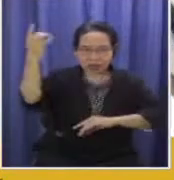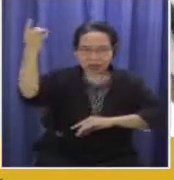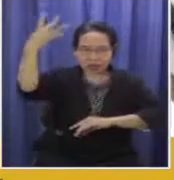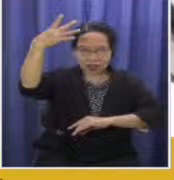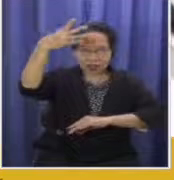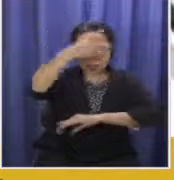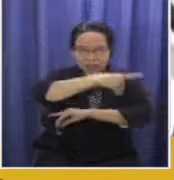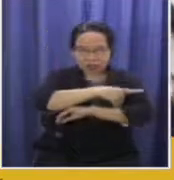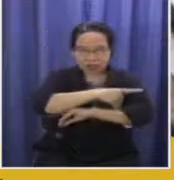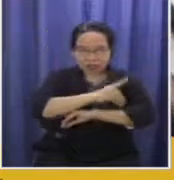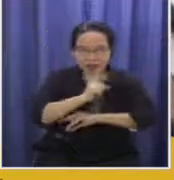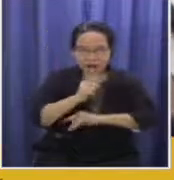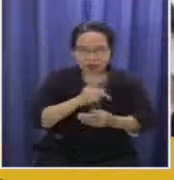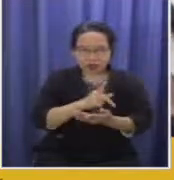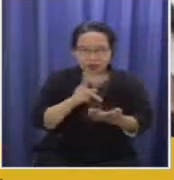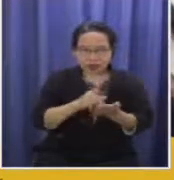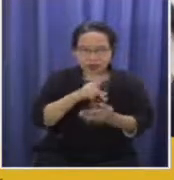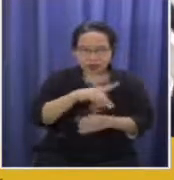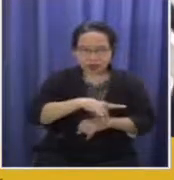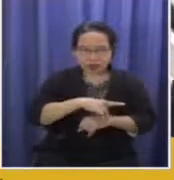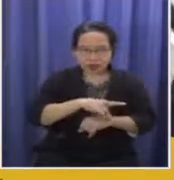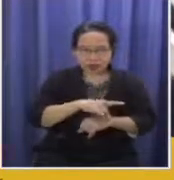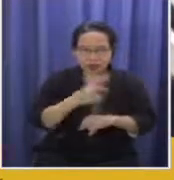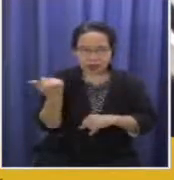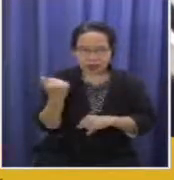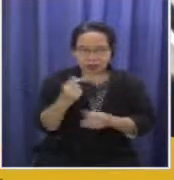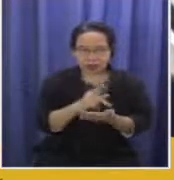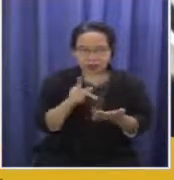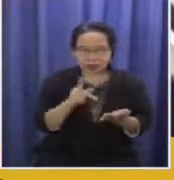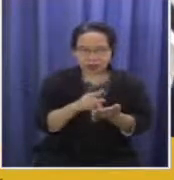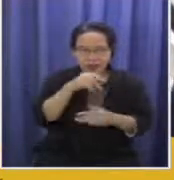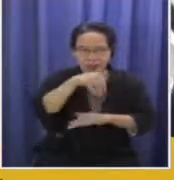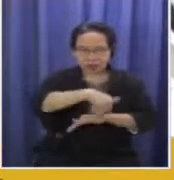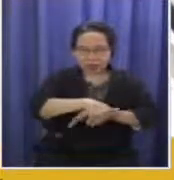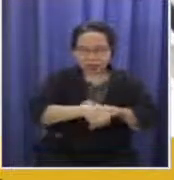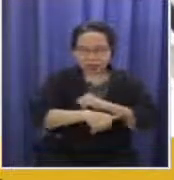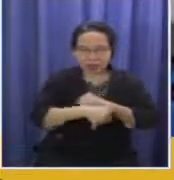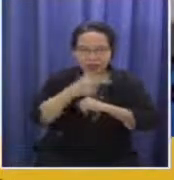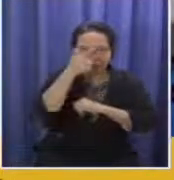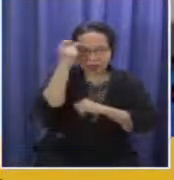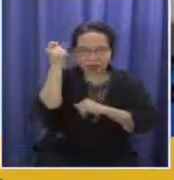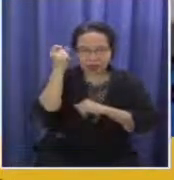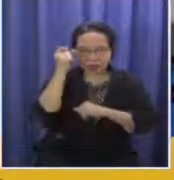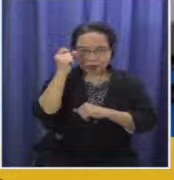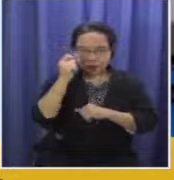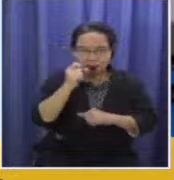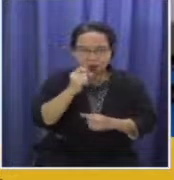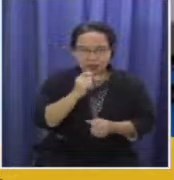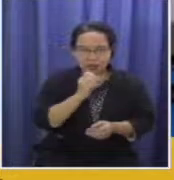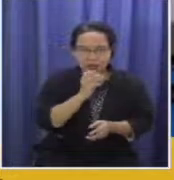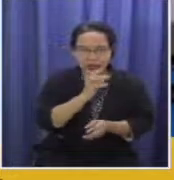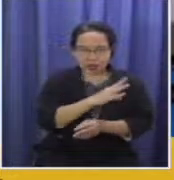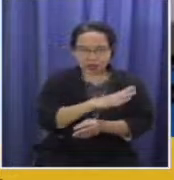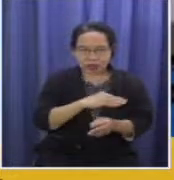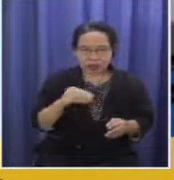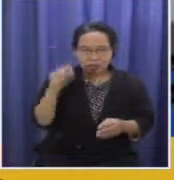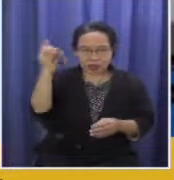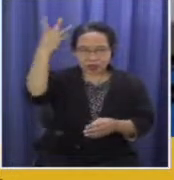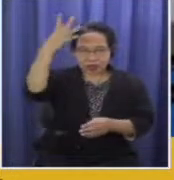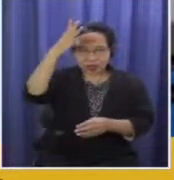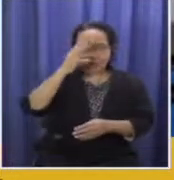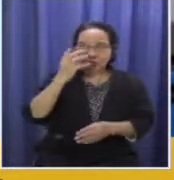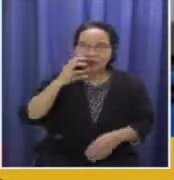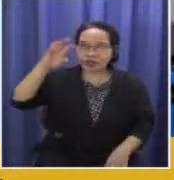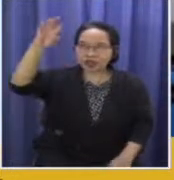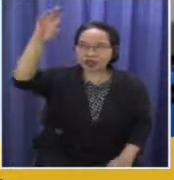day in one part of the earth, the other part is night because it is deprived of the light of the